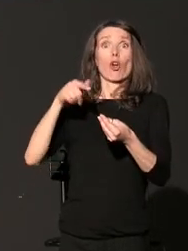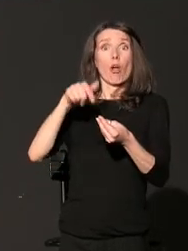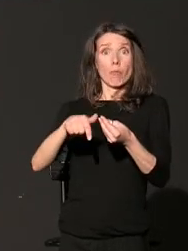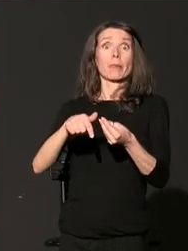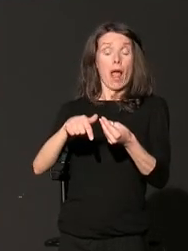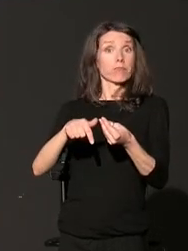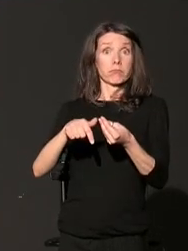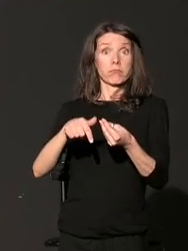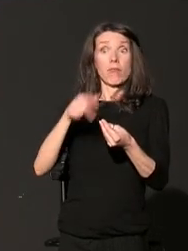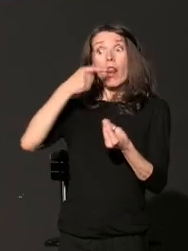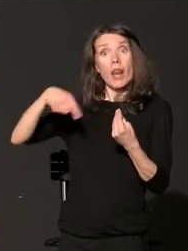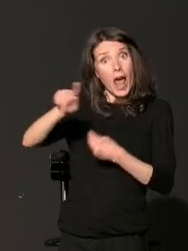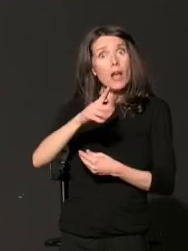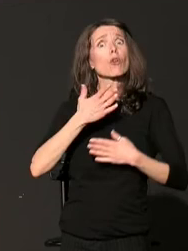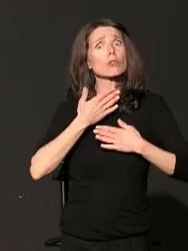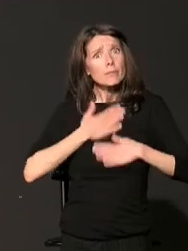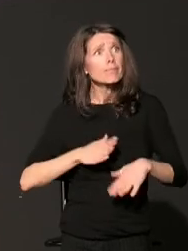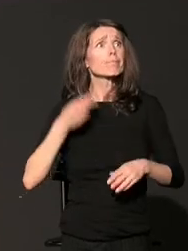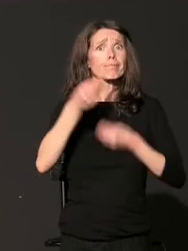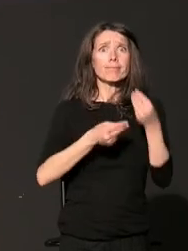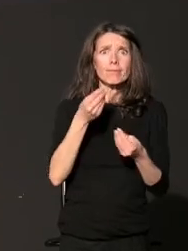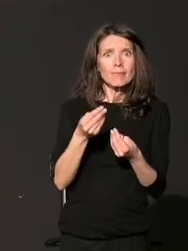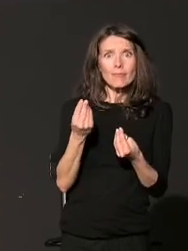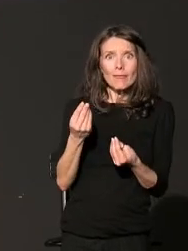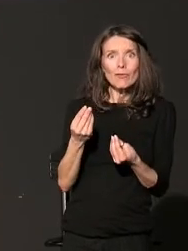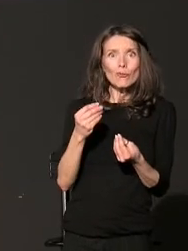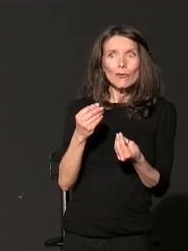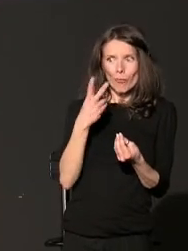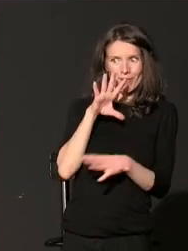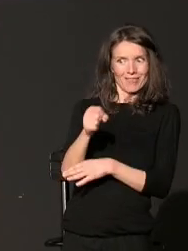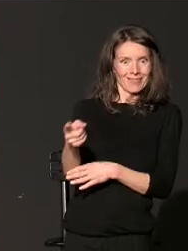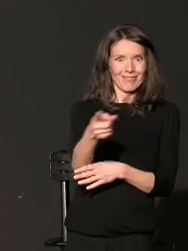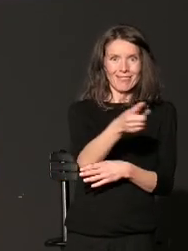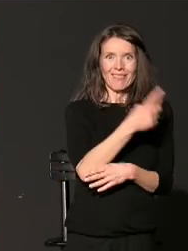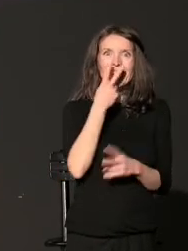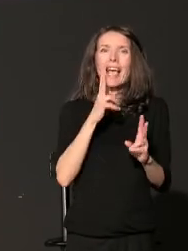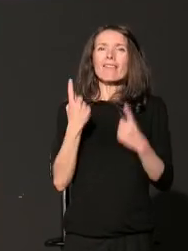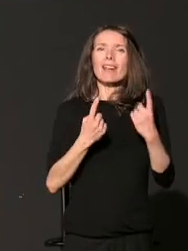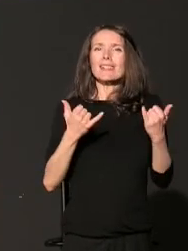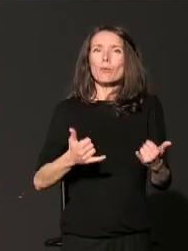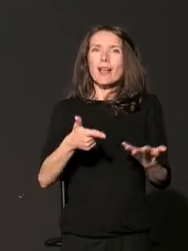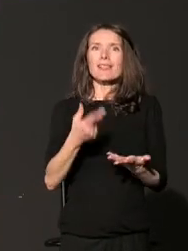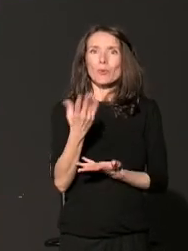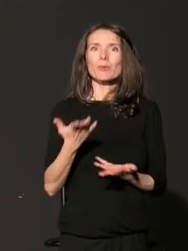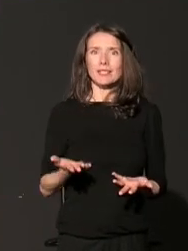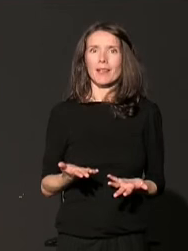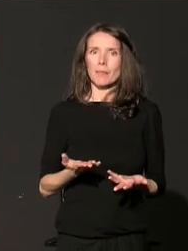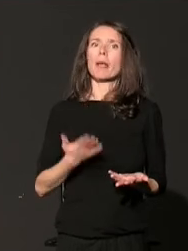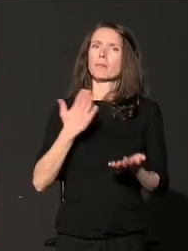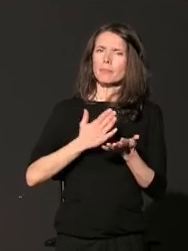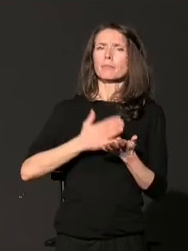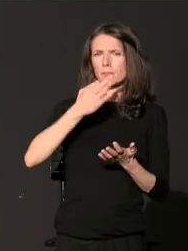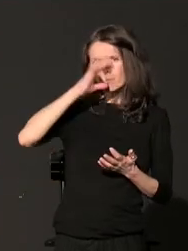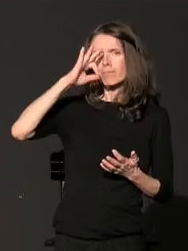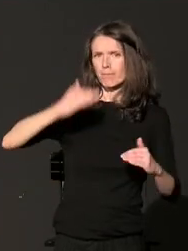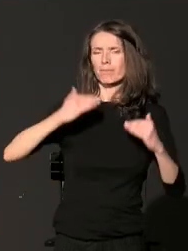that this is something that we can really, truly move forward now. And we saw this again in the last year. I've looked at some other research